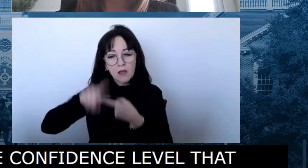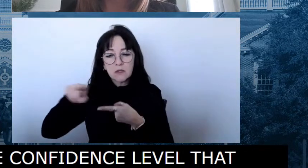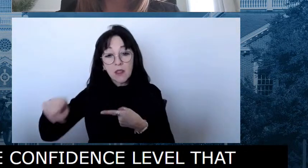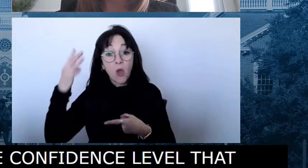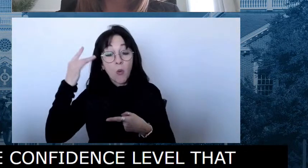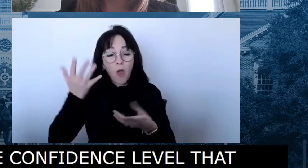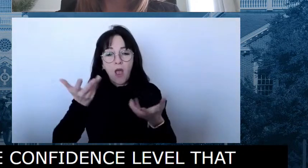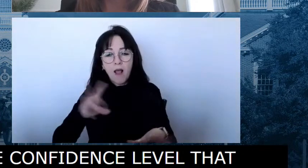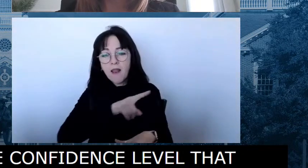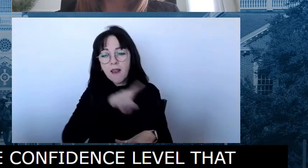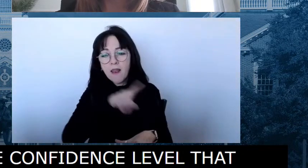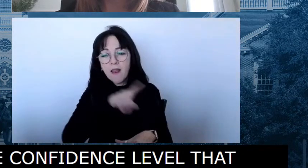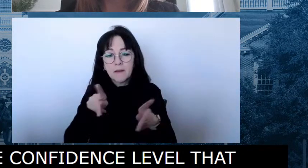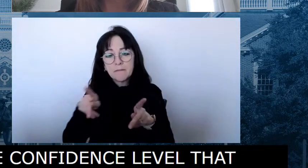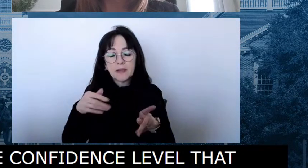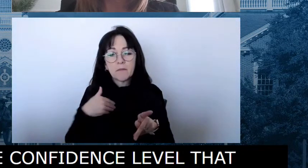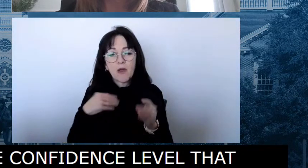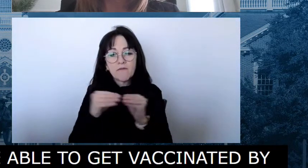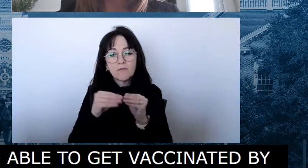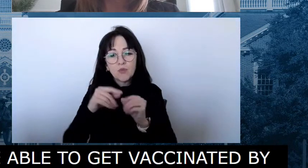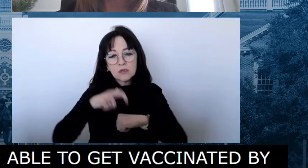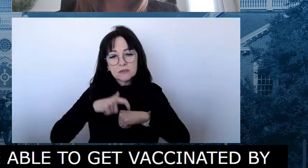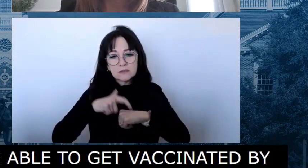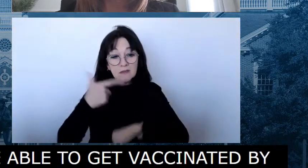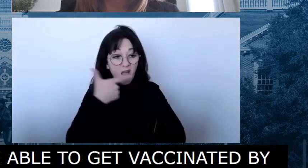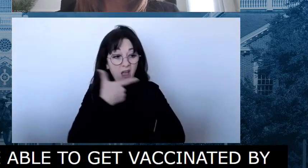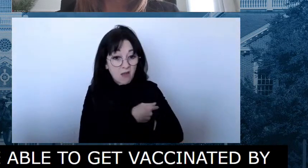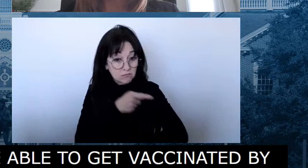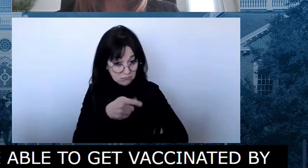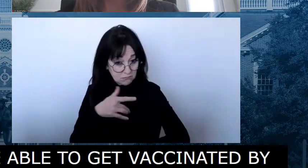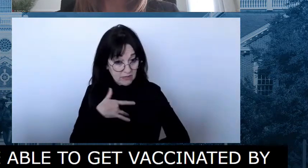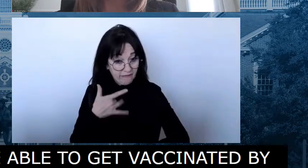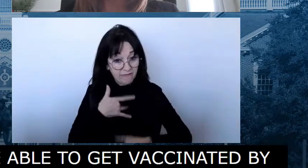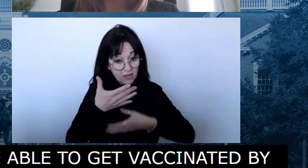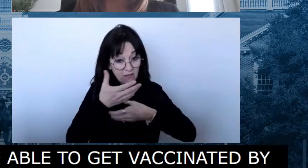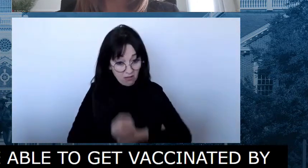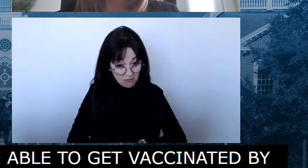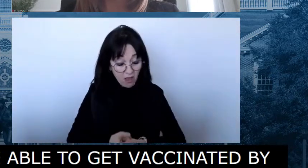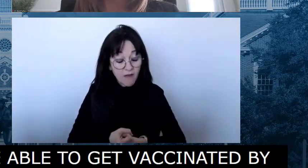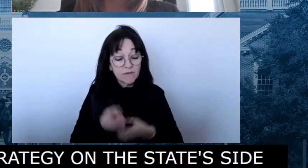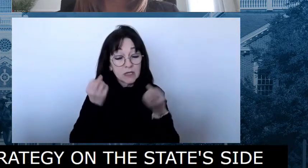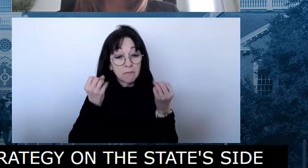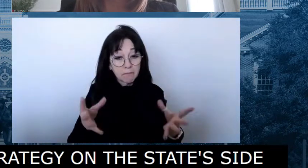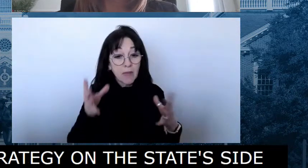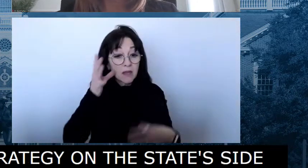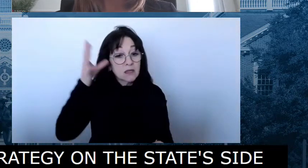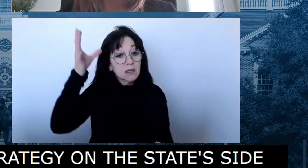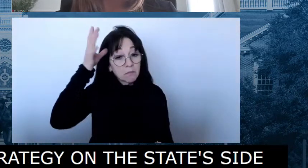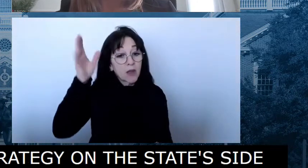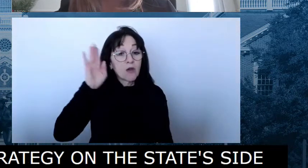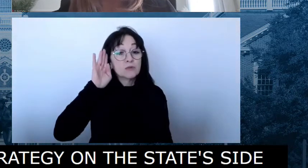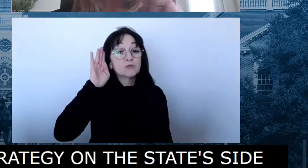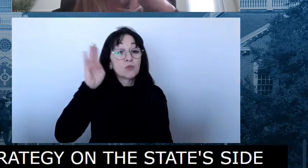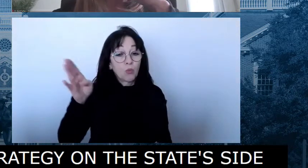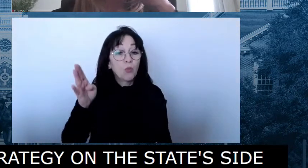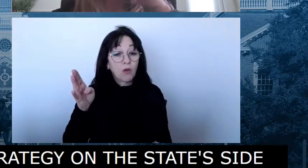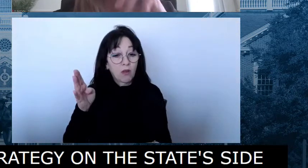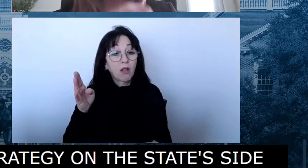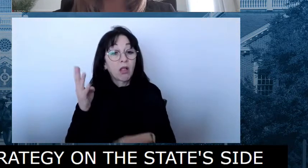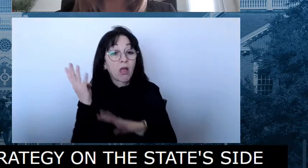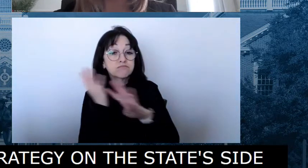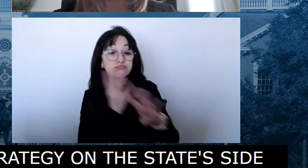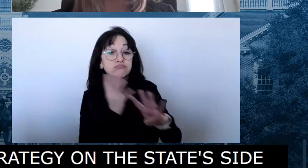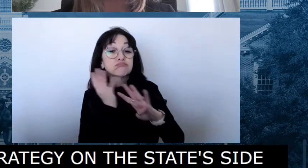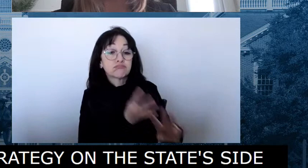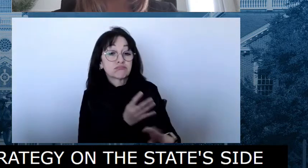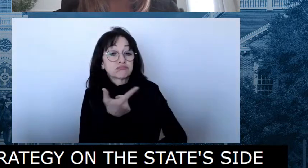younger group vaccinated? Yeah, so we never have any kind of certainty in any of the